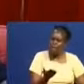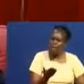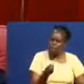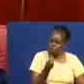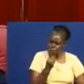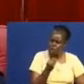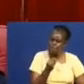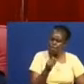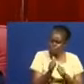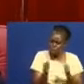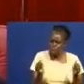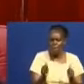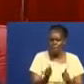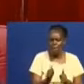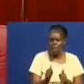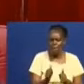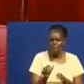manners.